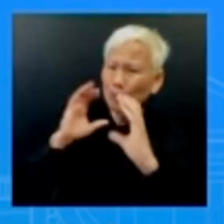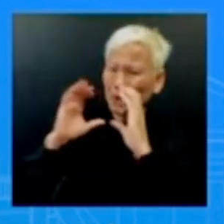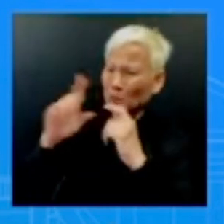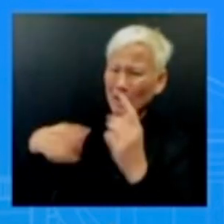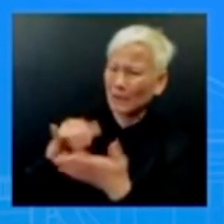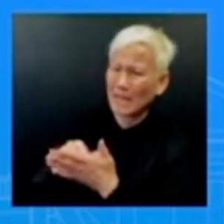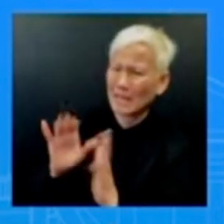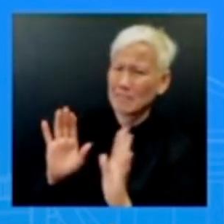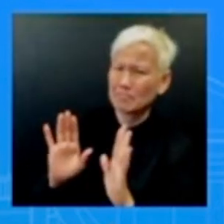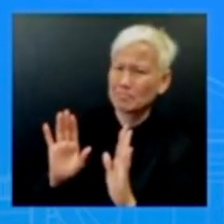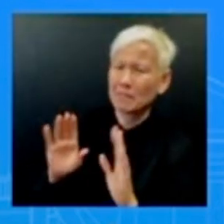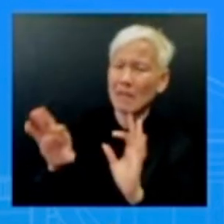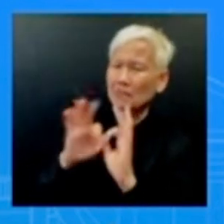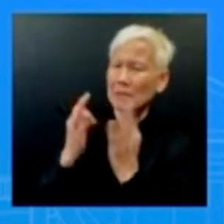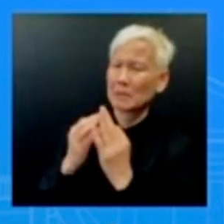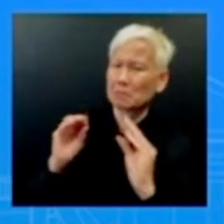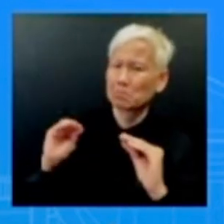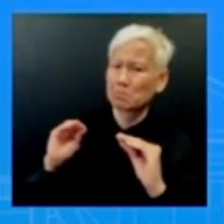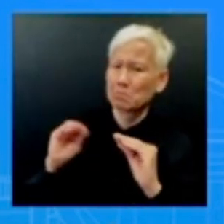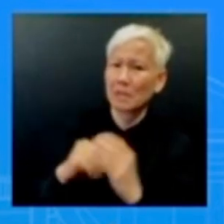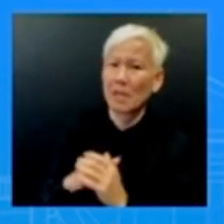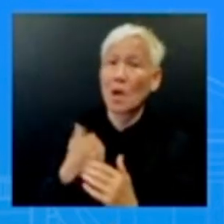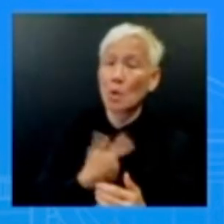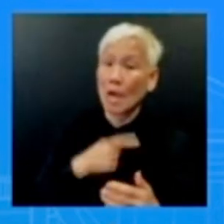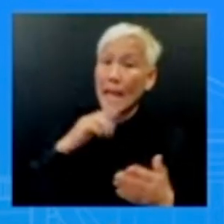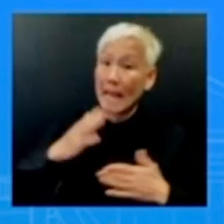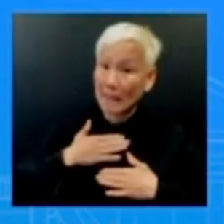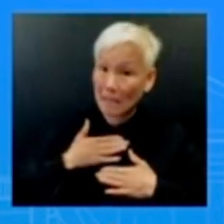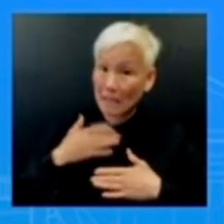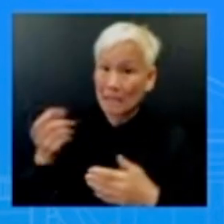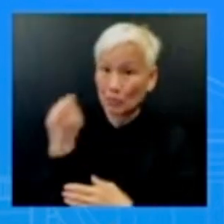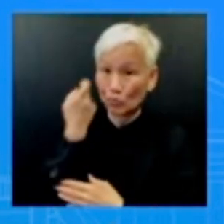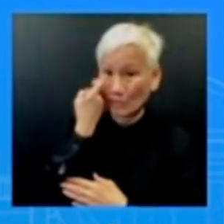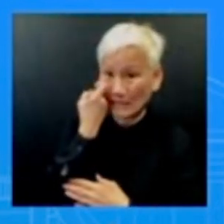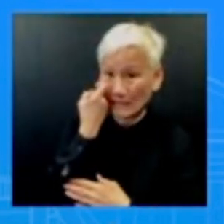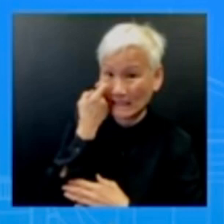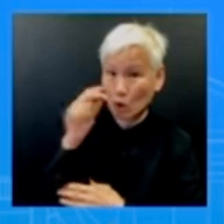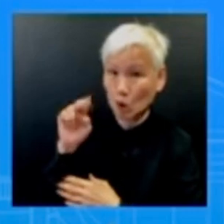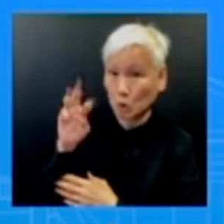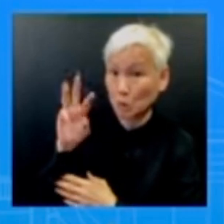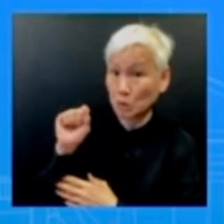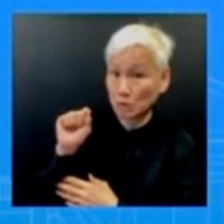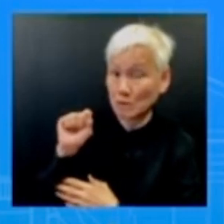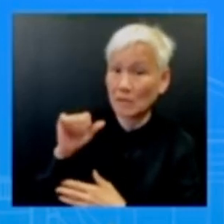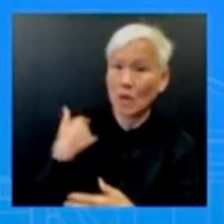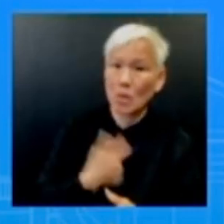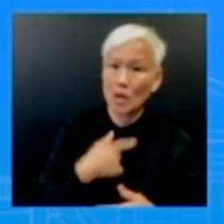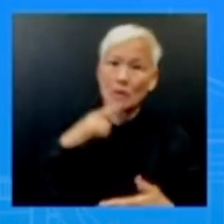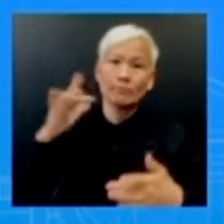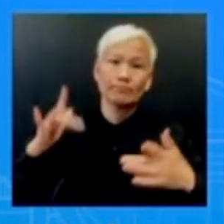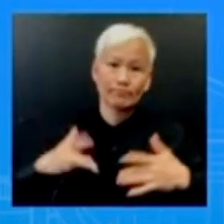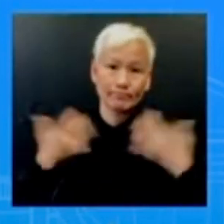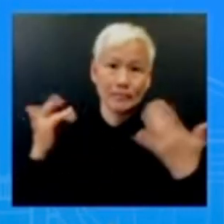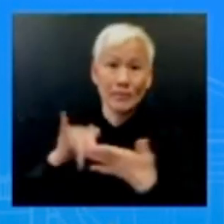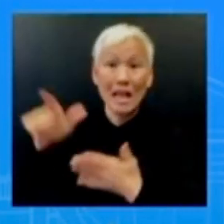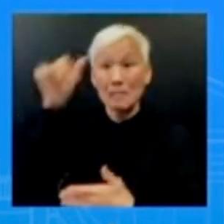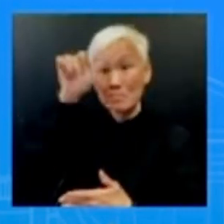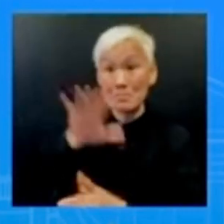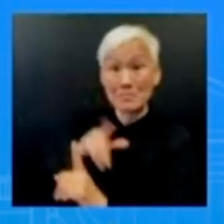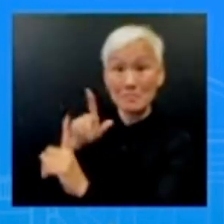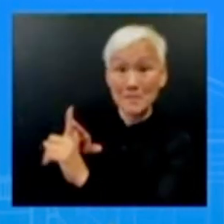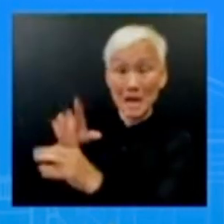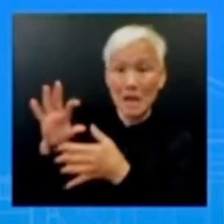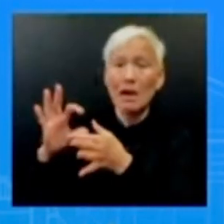we're just delighted. This news just broke, as you know. We're just delighted to be able to get him back in our hands. We're going to make sure he gets the care he needs. And I'm sure